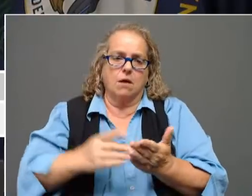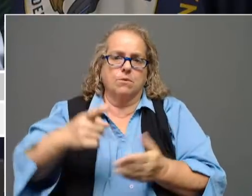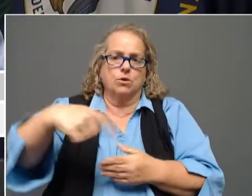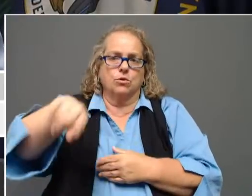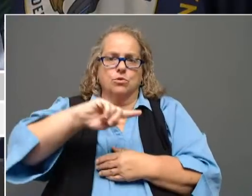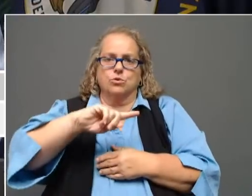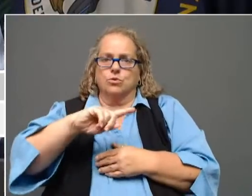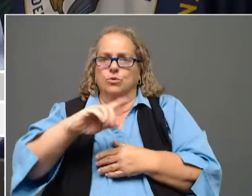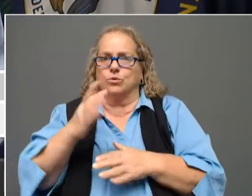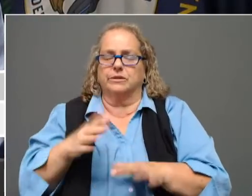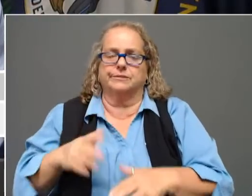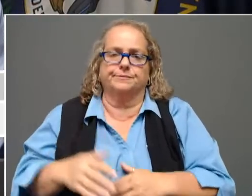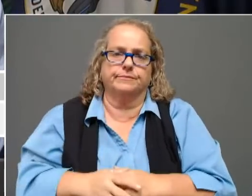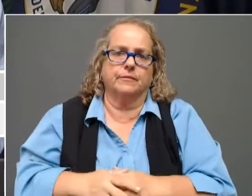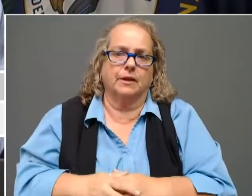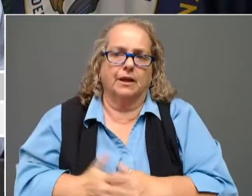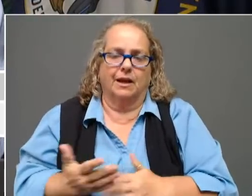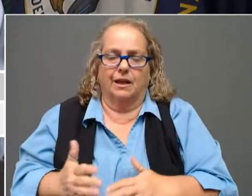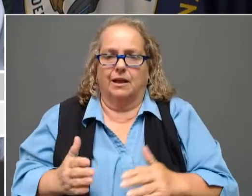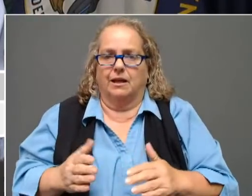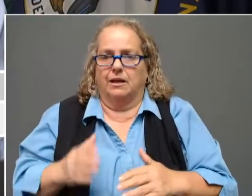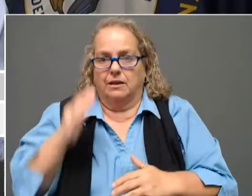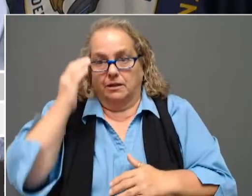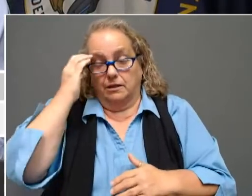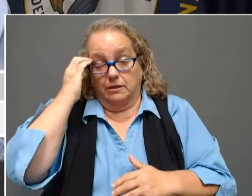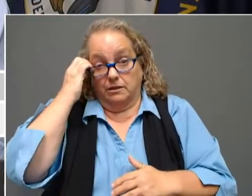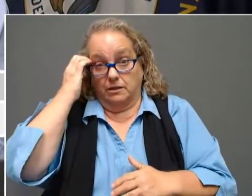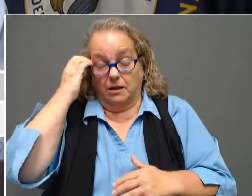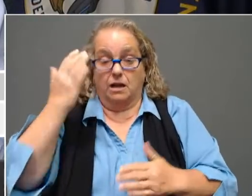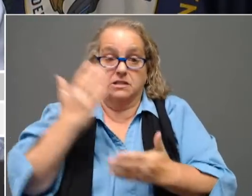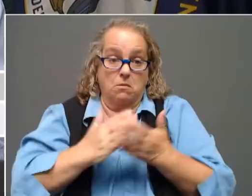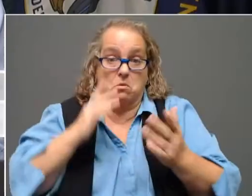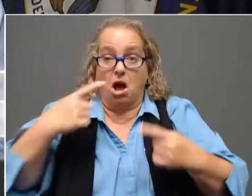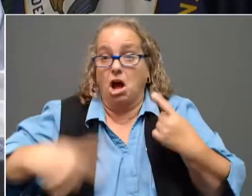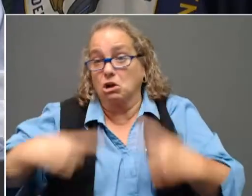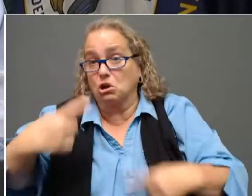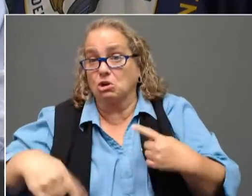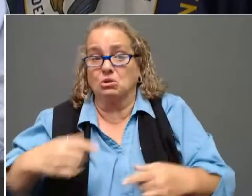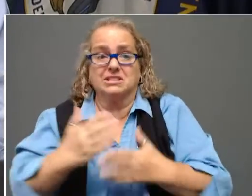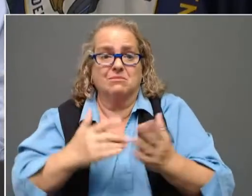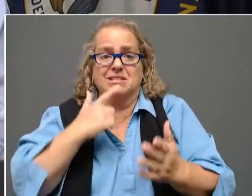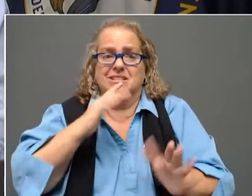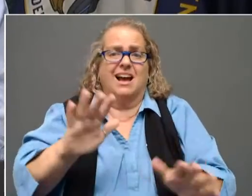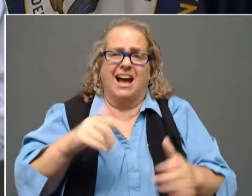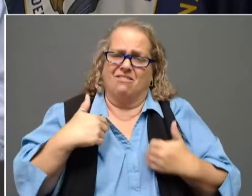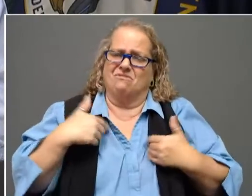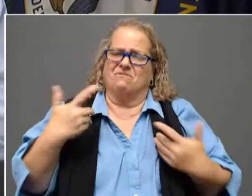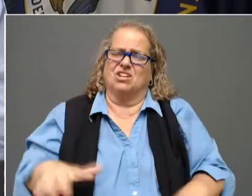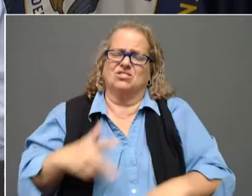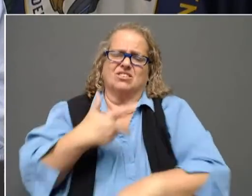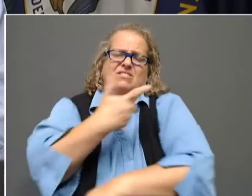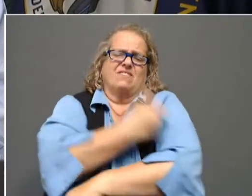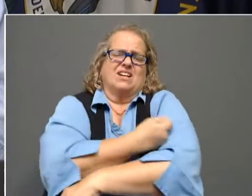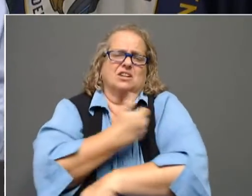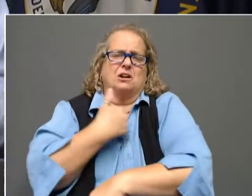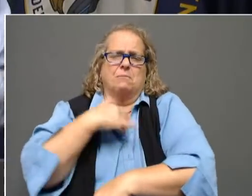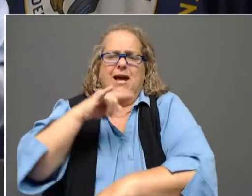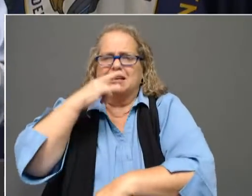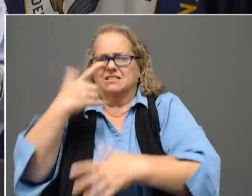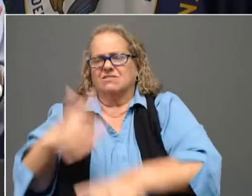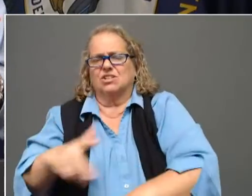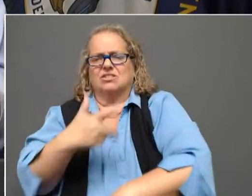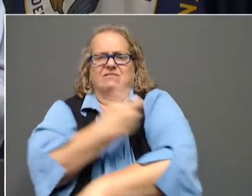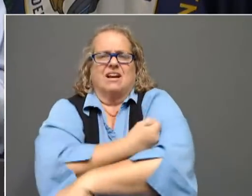aside from just wanting to do the arguing, there'll be some that say, but I've gotten vaccinated and my kids have gotten vaccinated. I